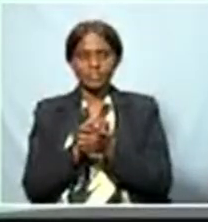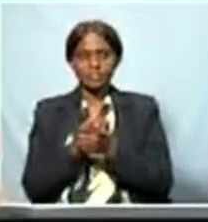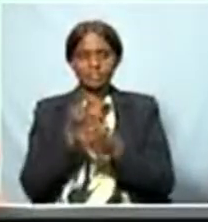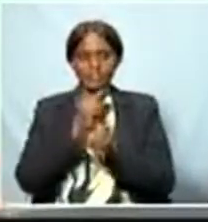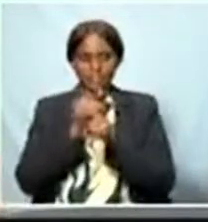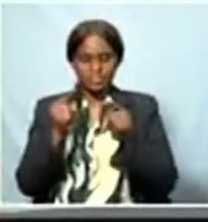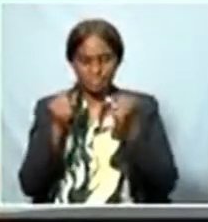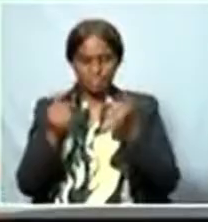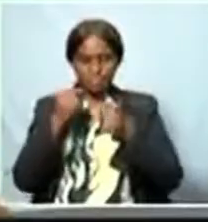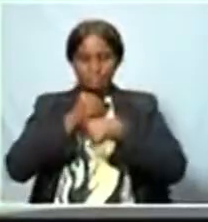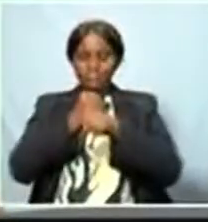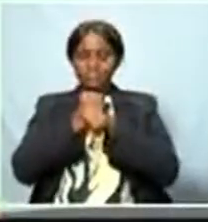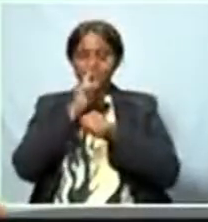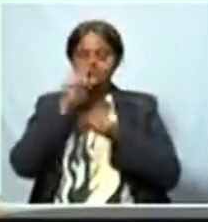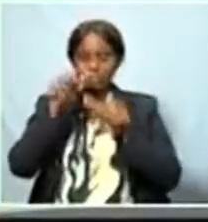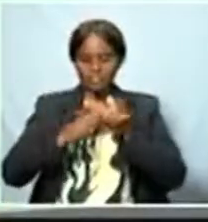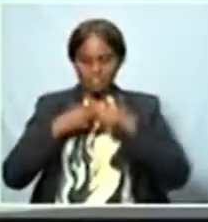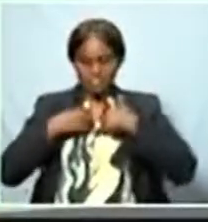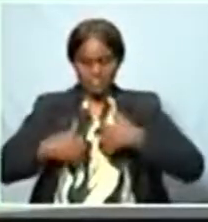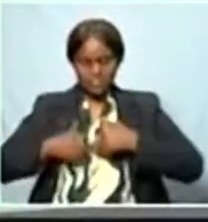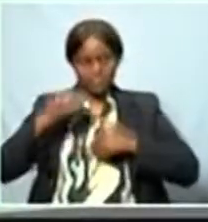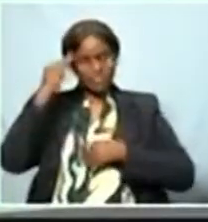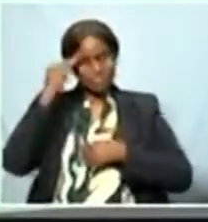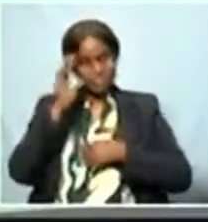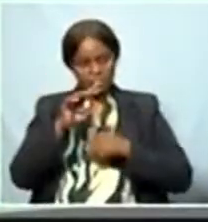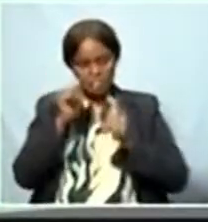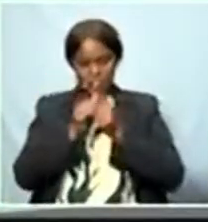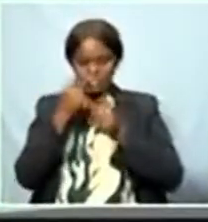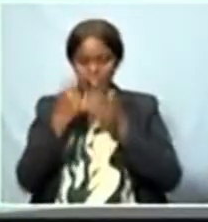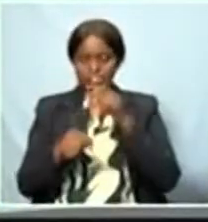just to make sure that everybody is comfortable with what is being